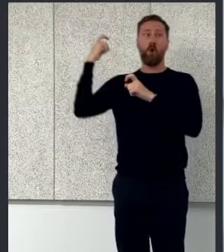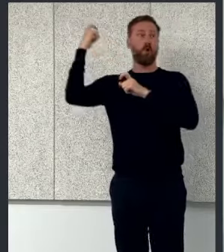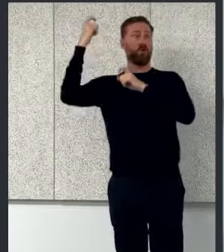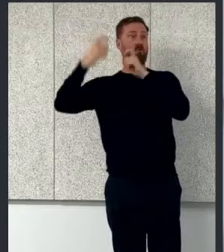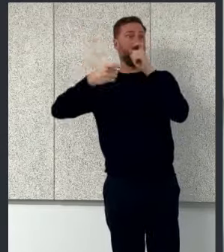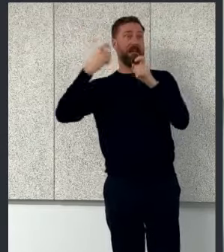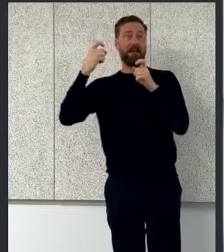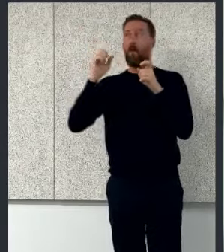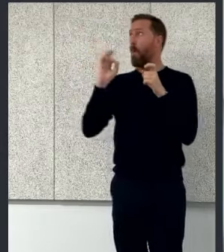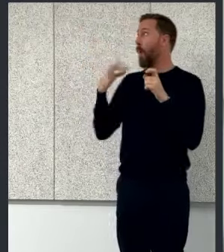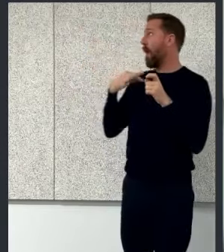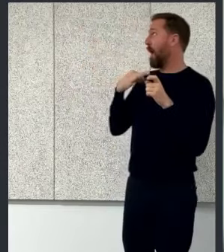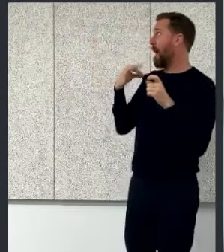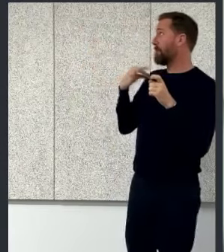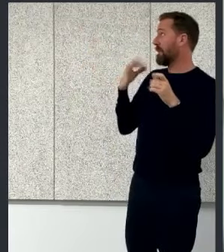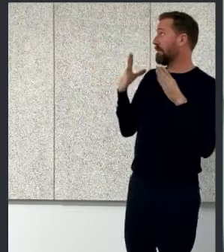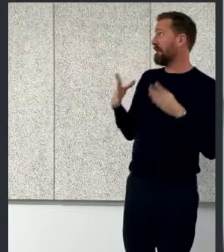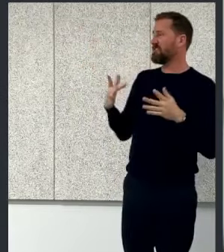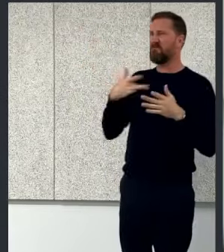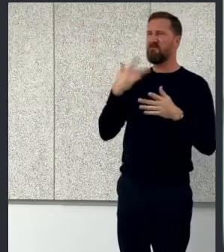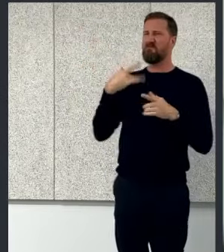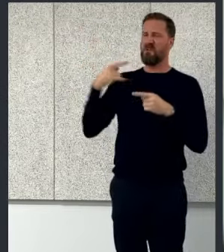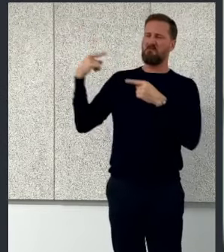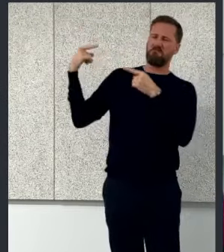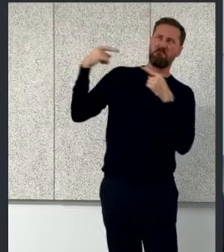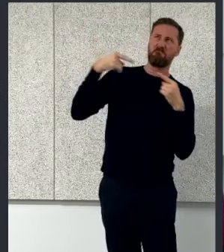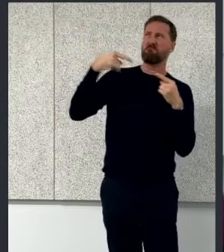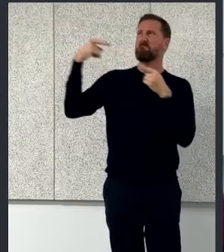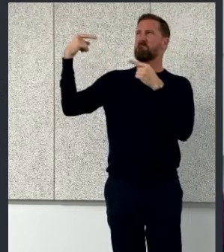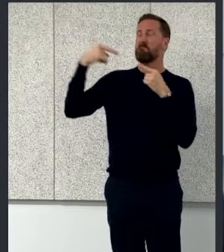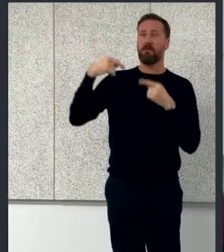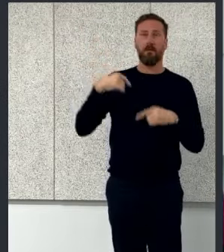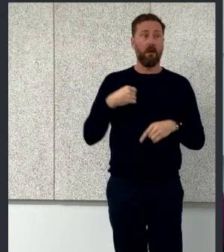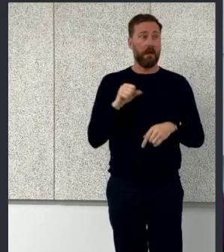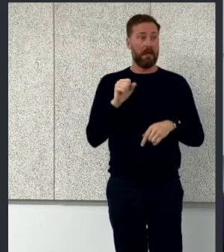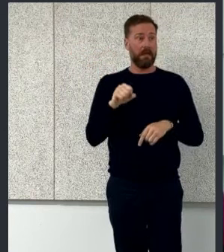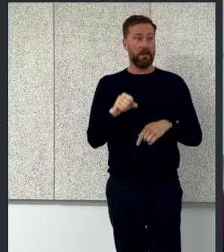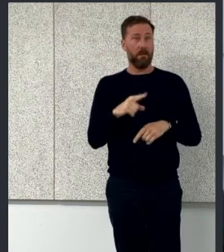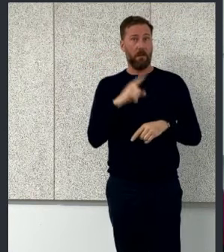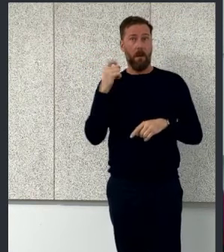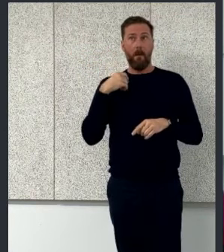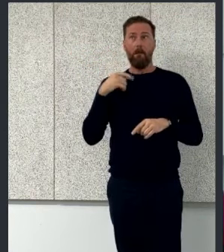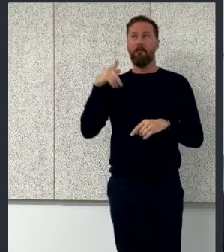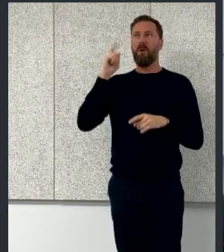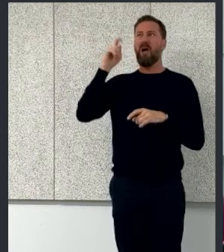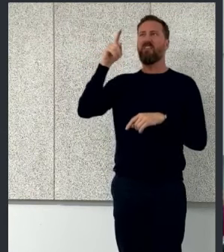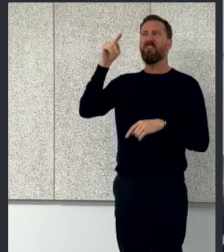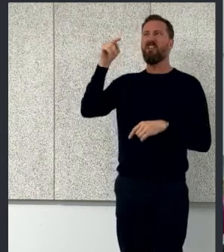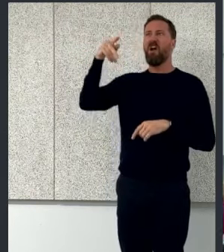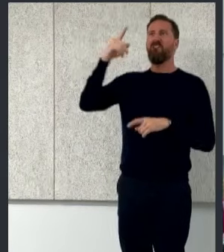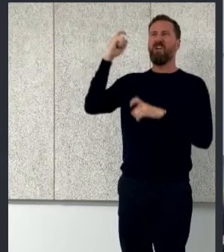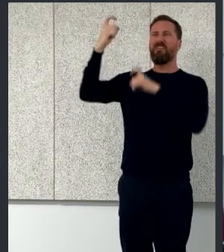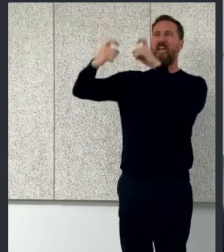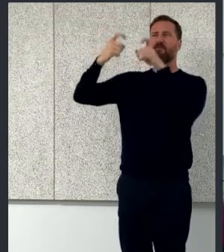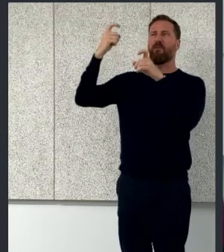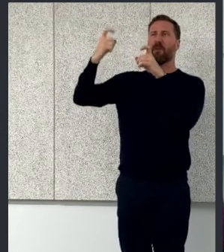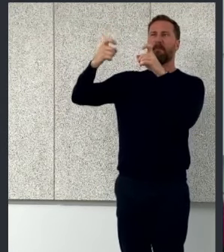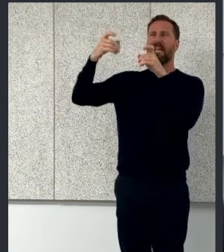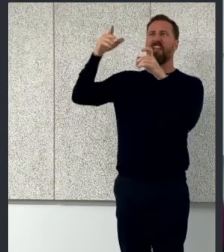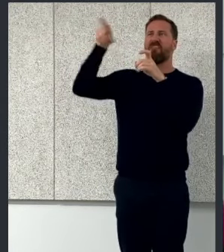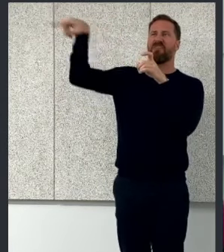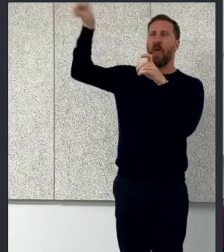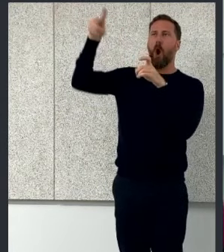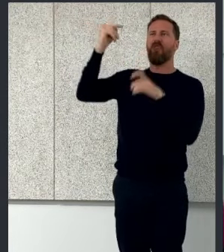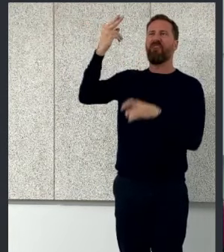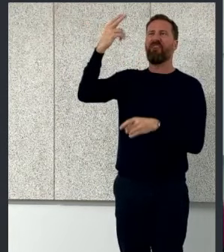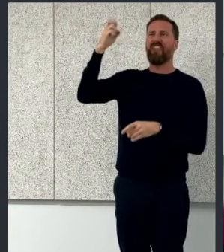applicants and those working in philanthropy. But also, philanthropy is very much the man. Like, real talk. Look where the